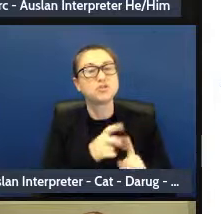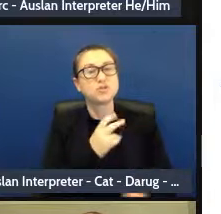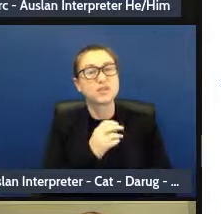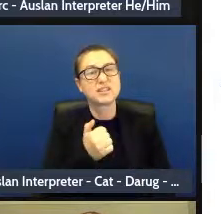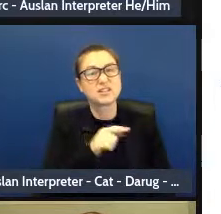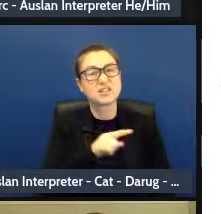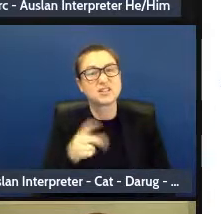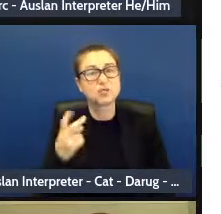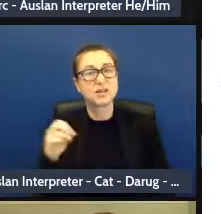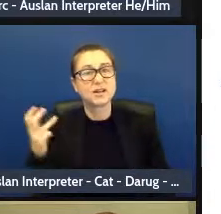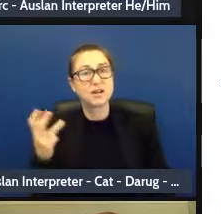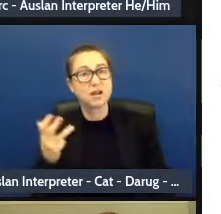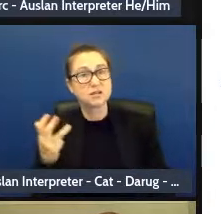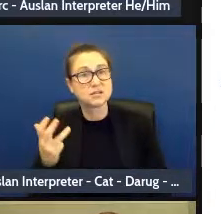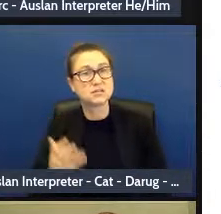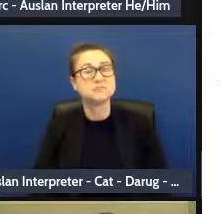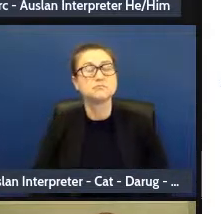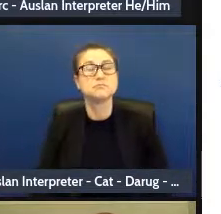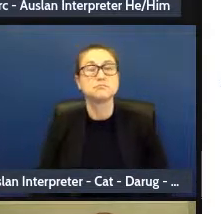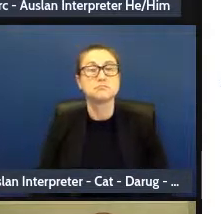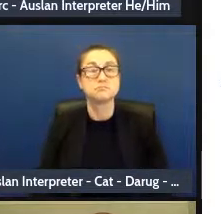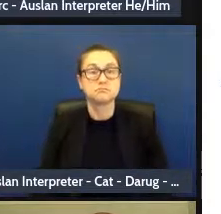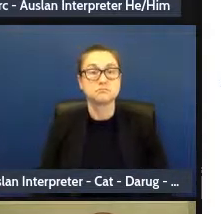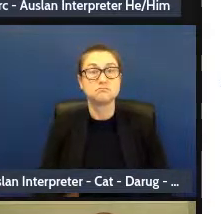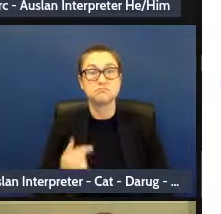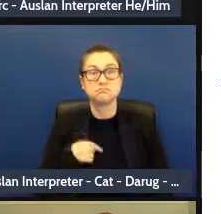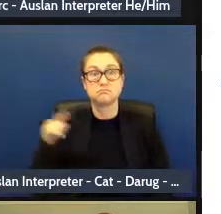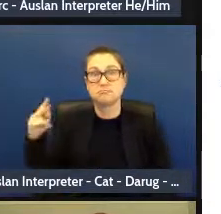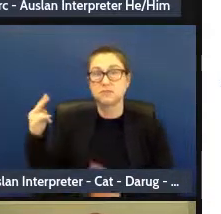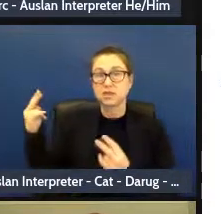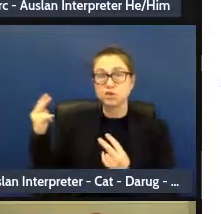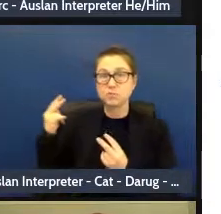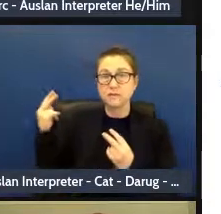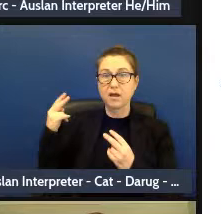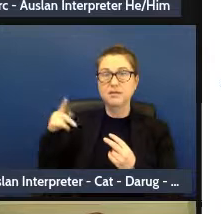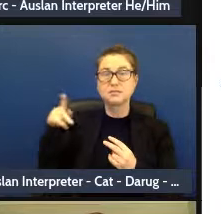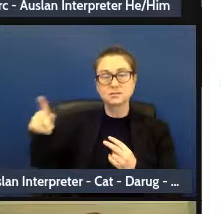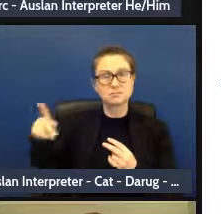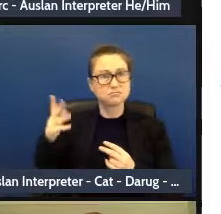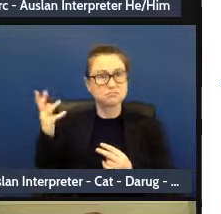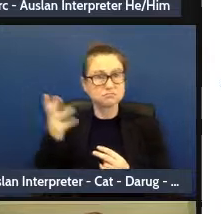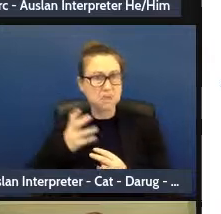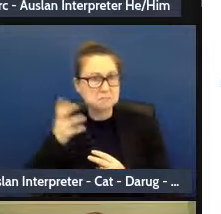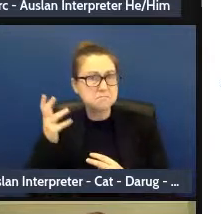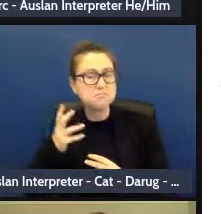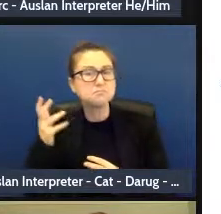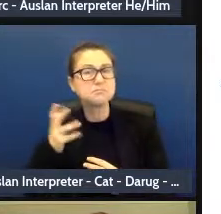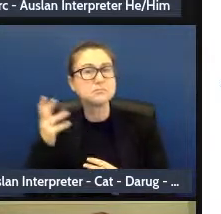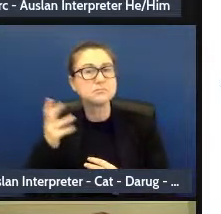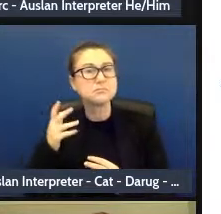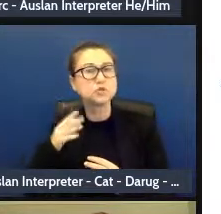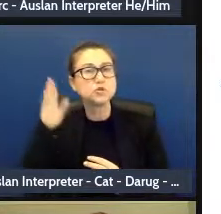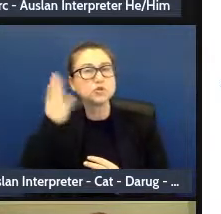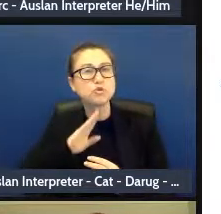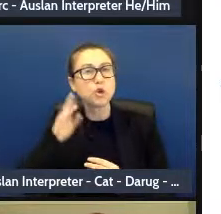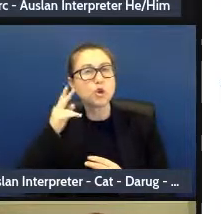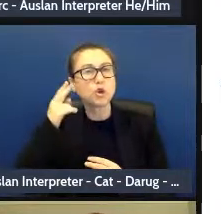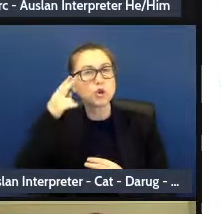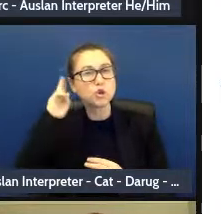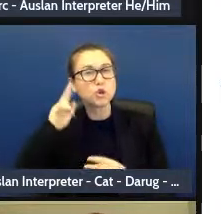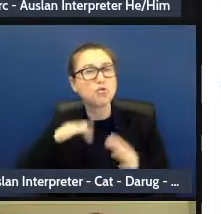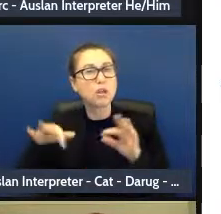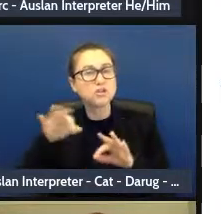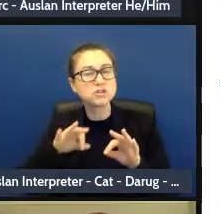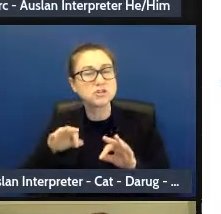and 2019, where I was under the supervision of one of the preeminent stroke neurologists and scientists in the world,